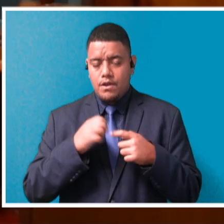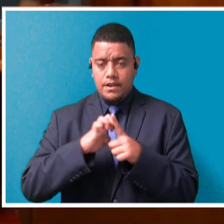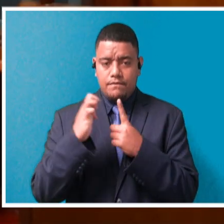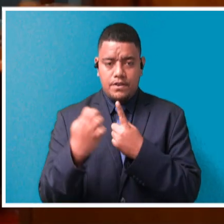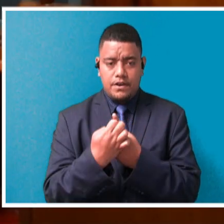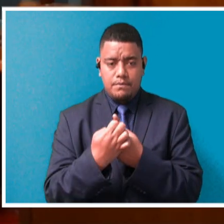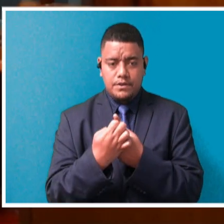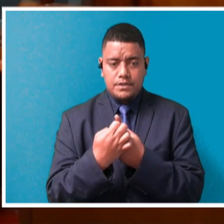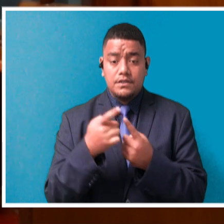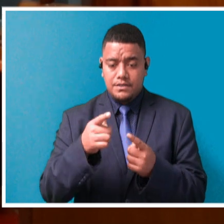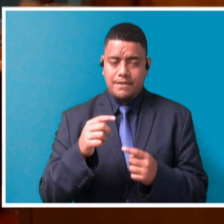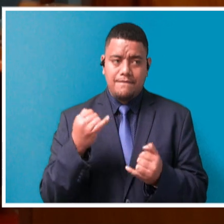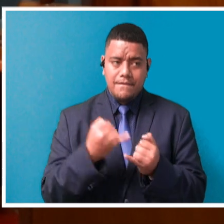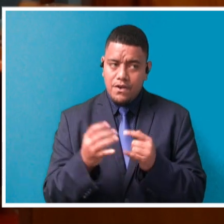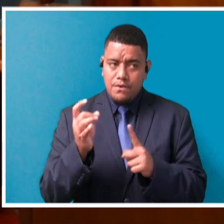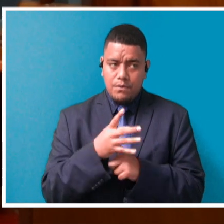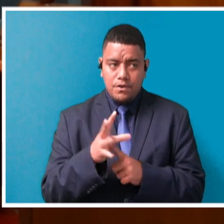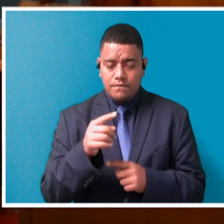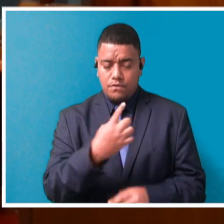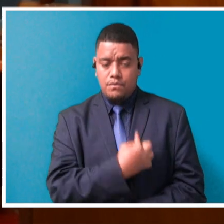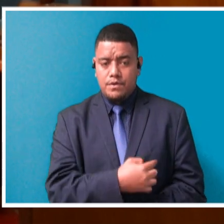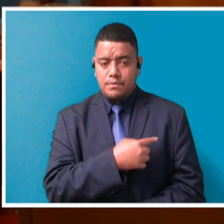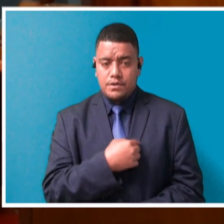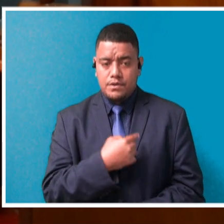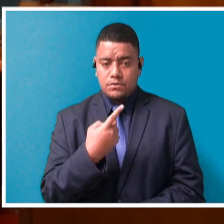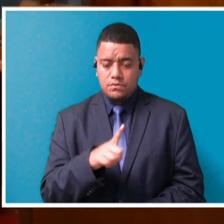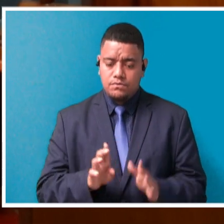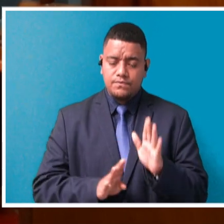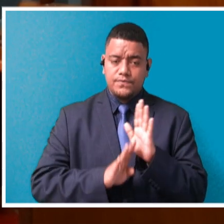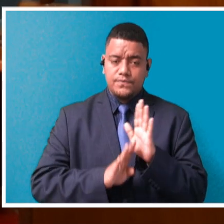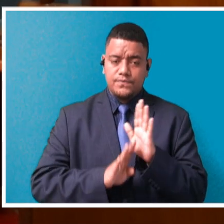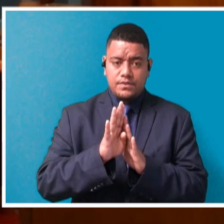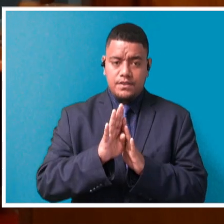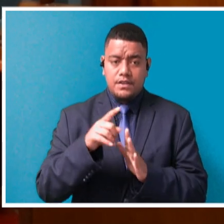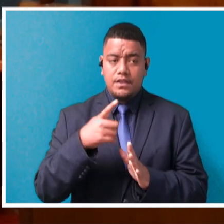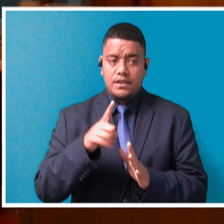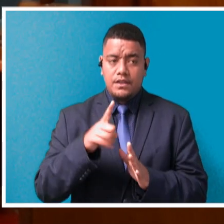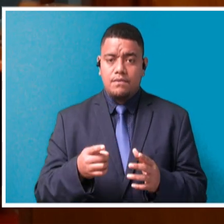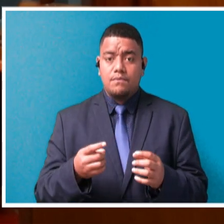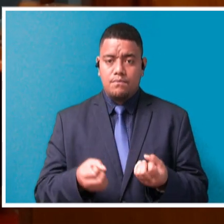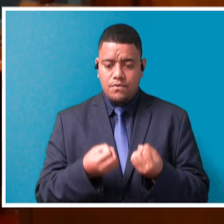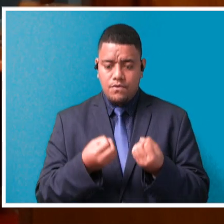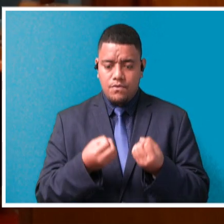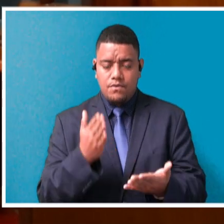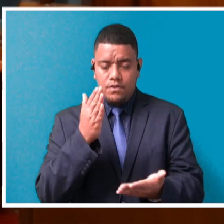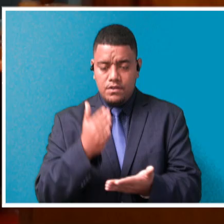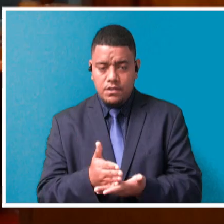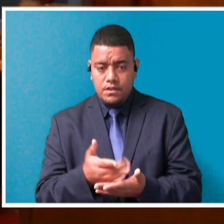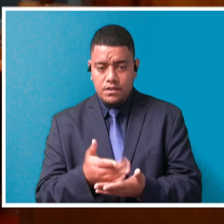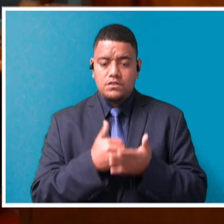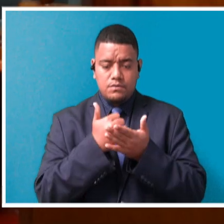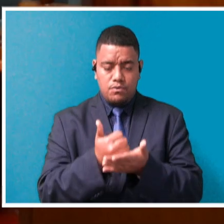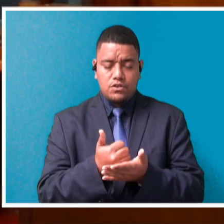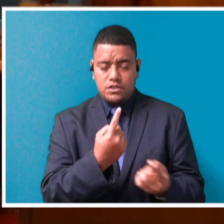It is a key reflection of its commitment to resilience and its proactive approach to